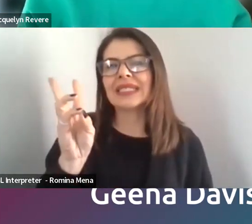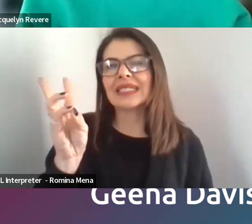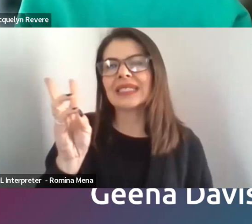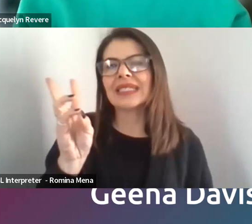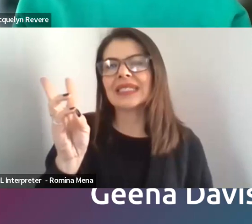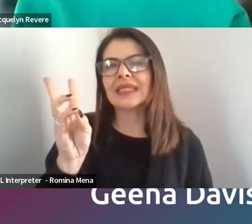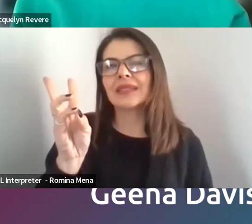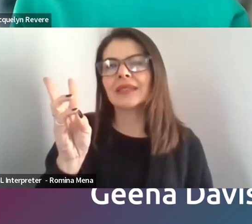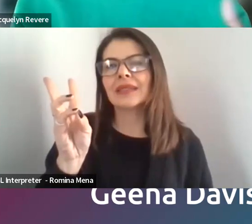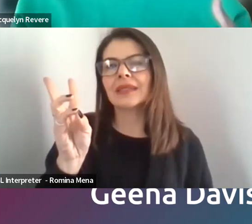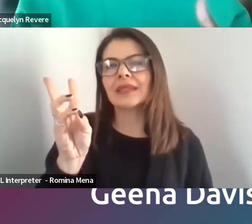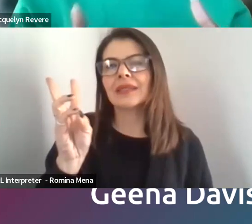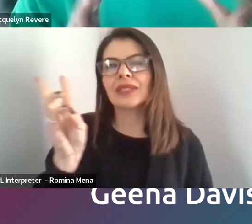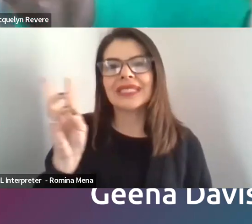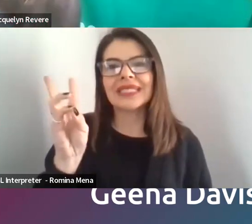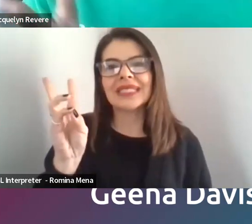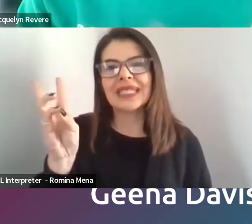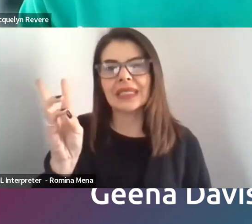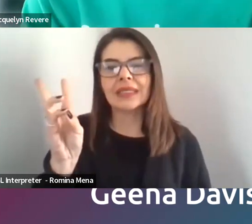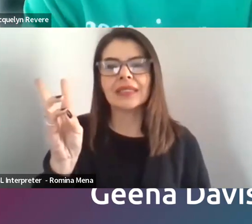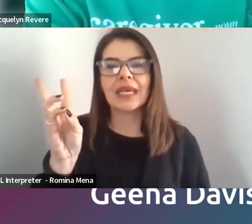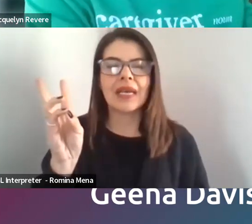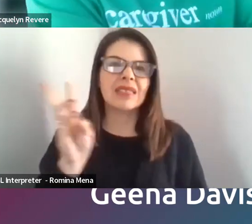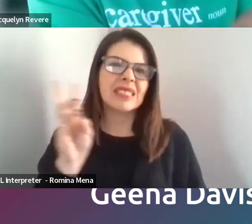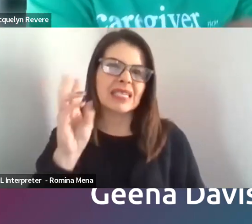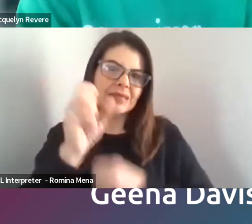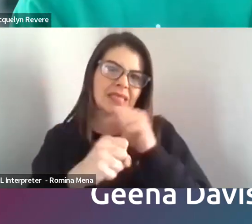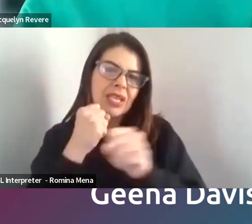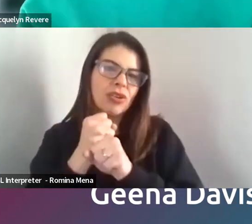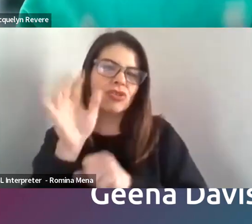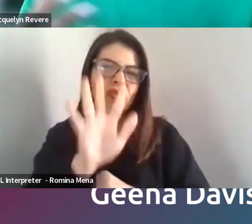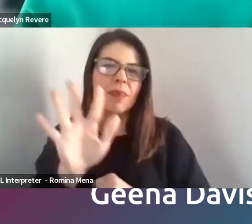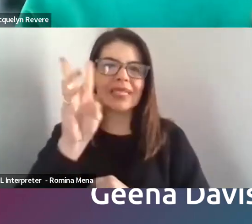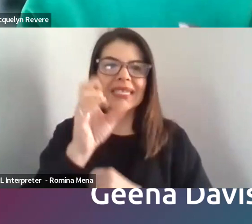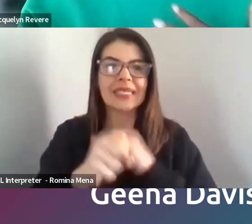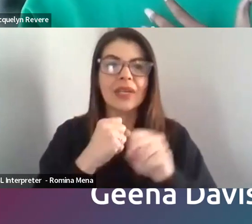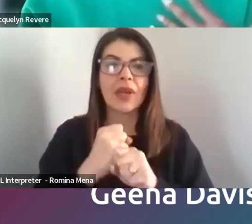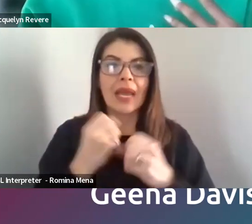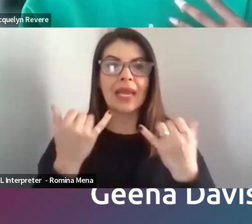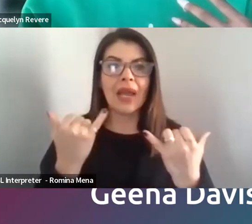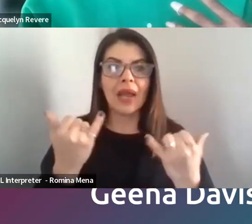six years. And also, since we're talking